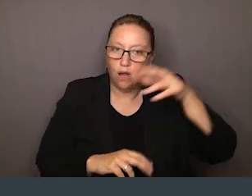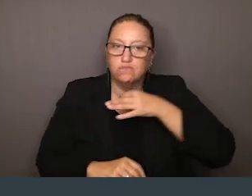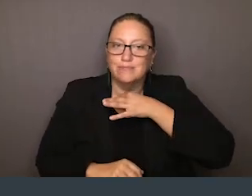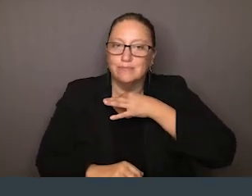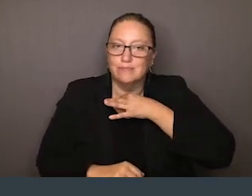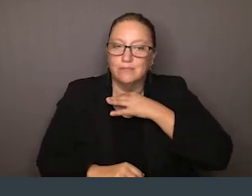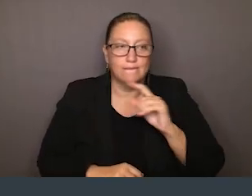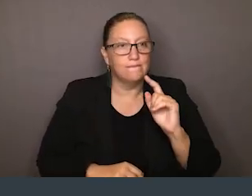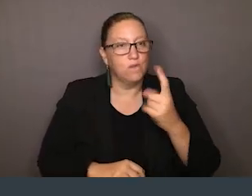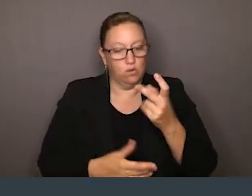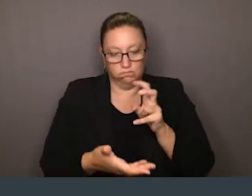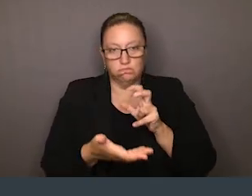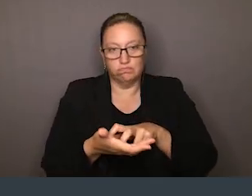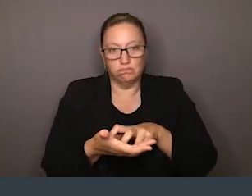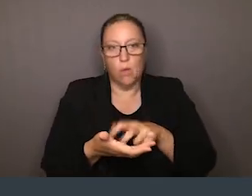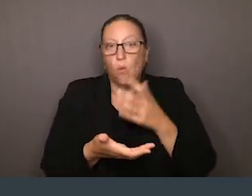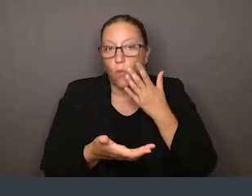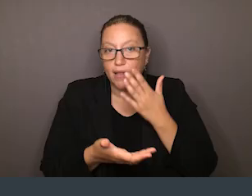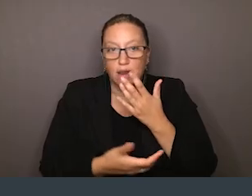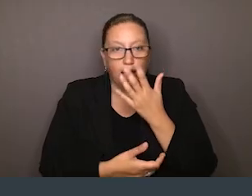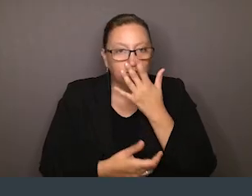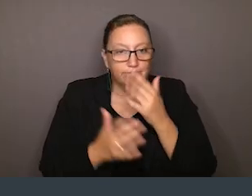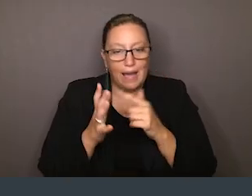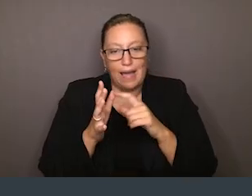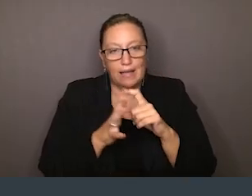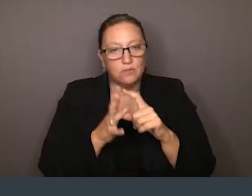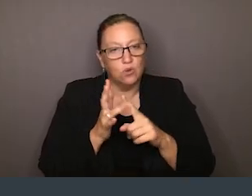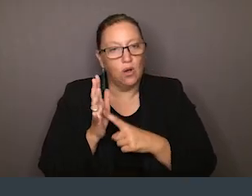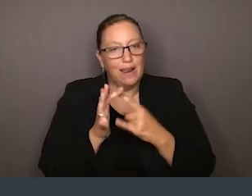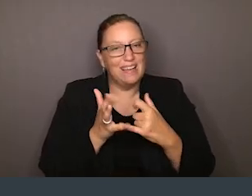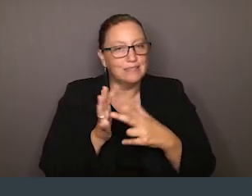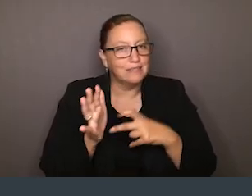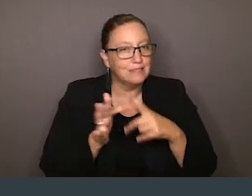many people had their first recorded mental health contact in adolescence or early adulthood.